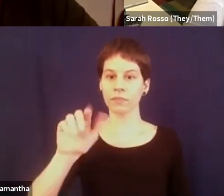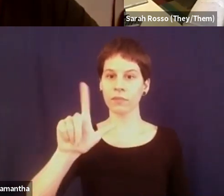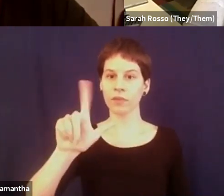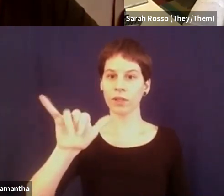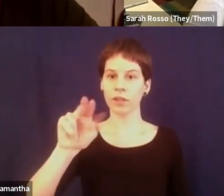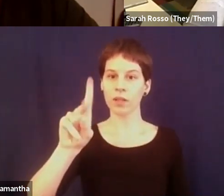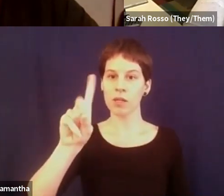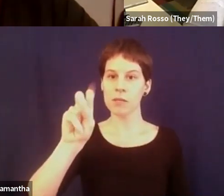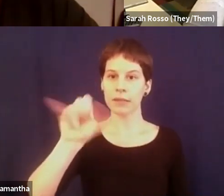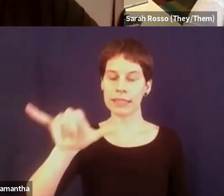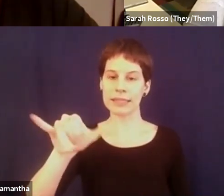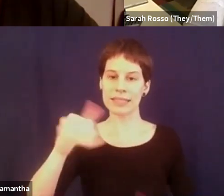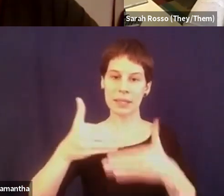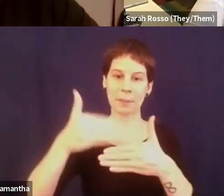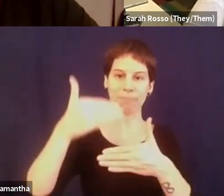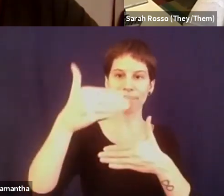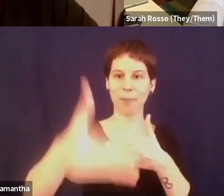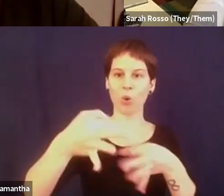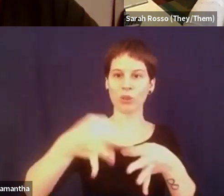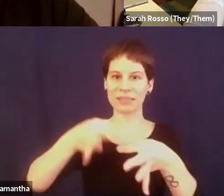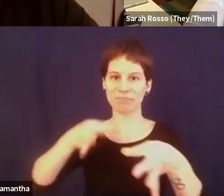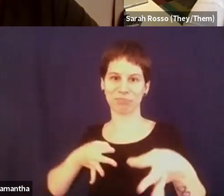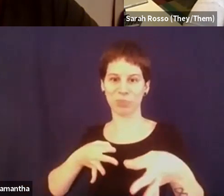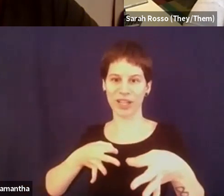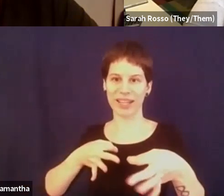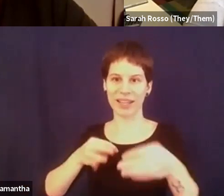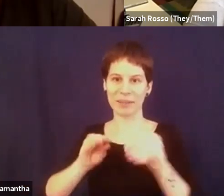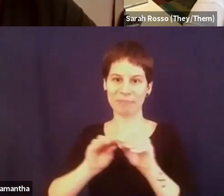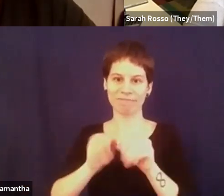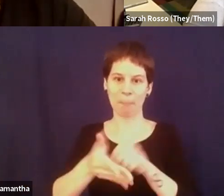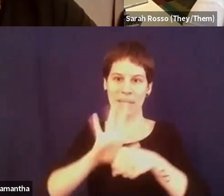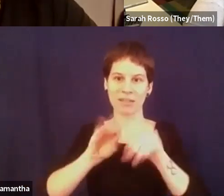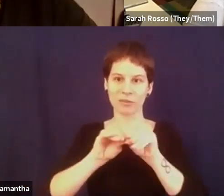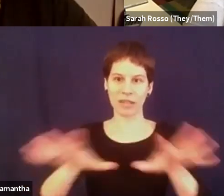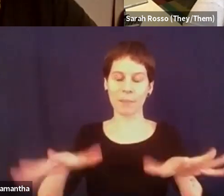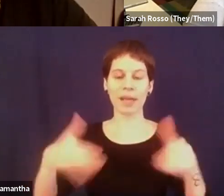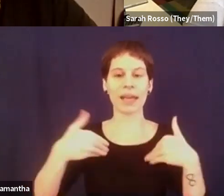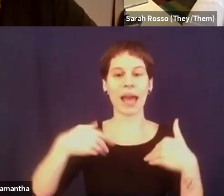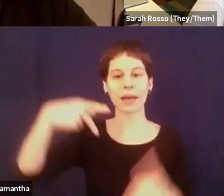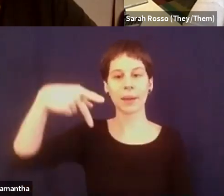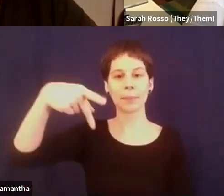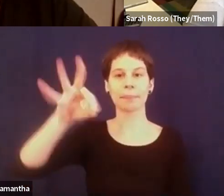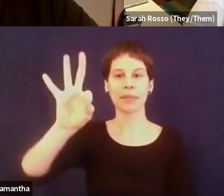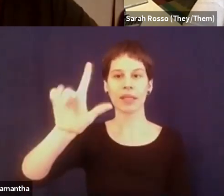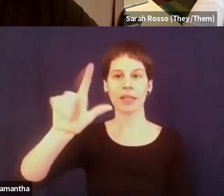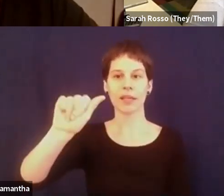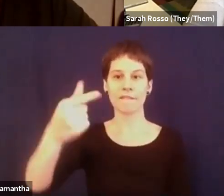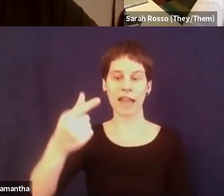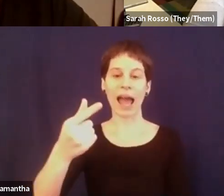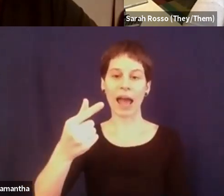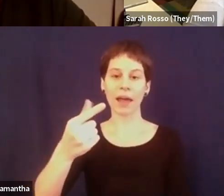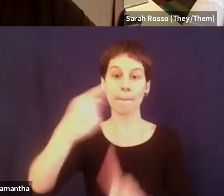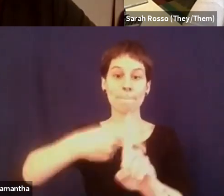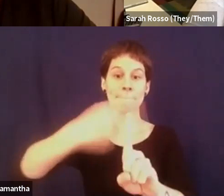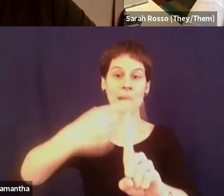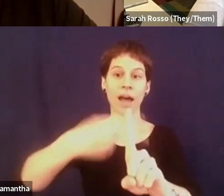times, pre-pandemic times, they had PFLAG has a monthly dinner for parents and kids, which I